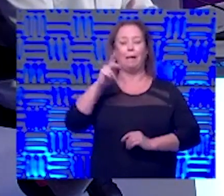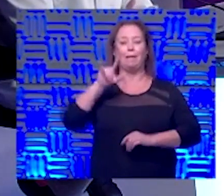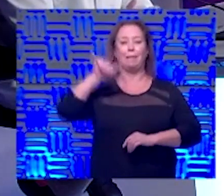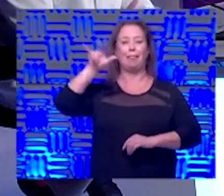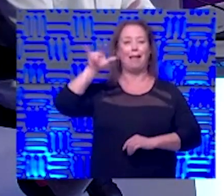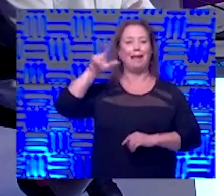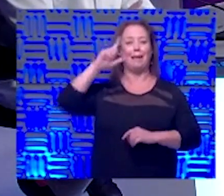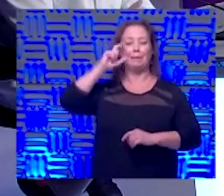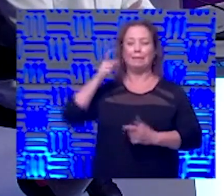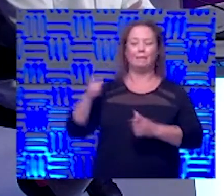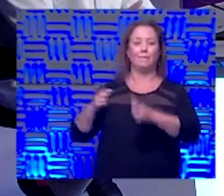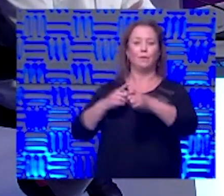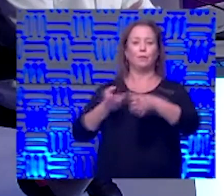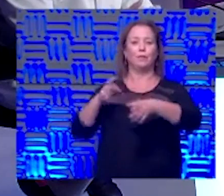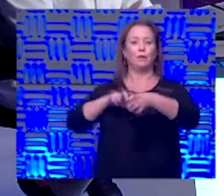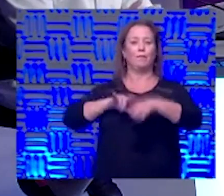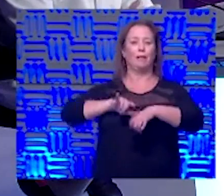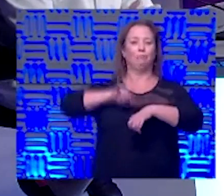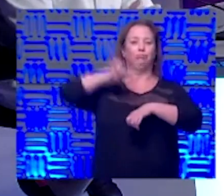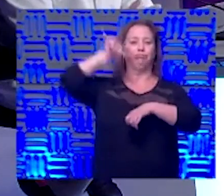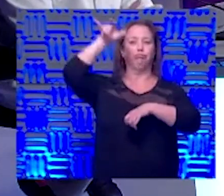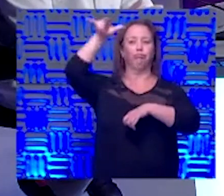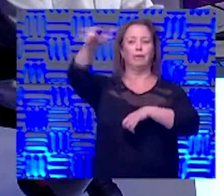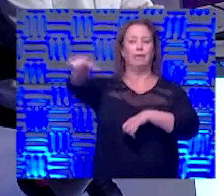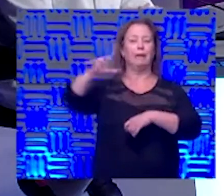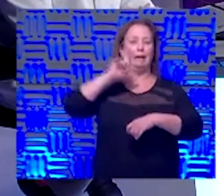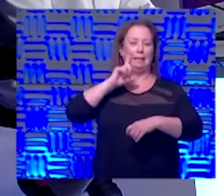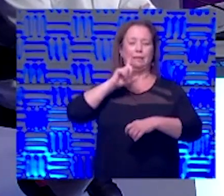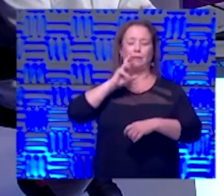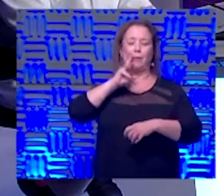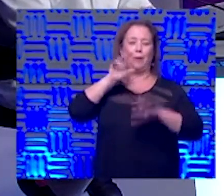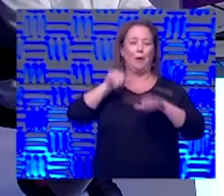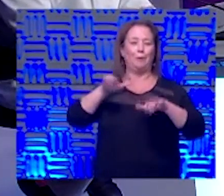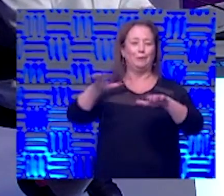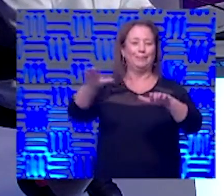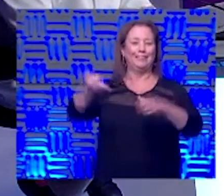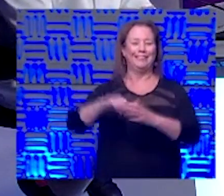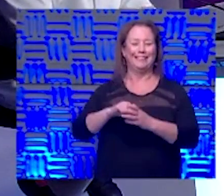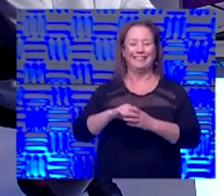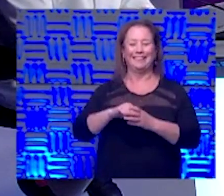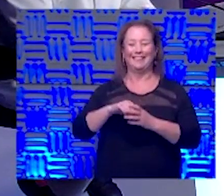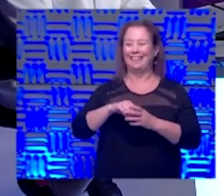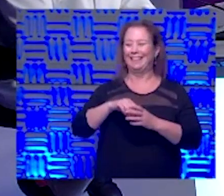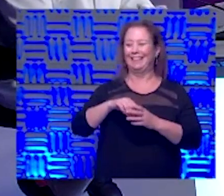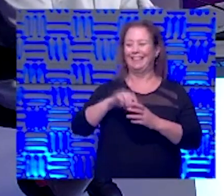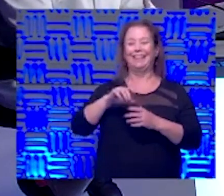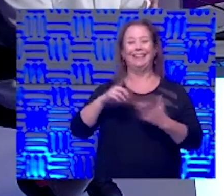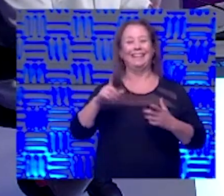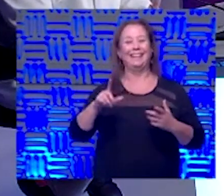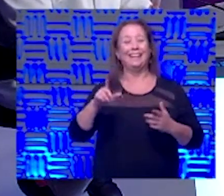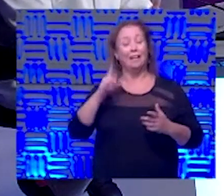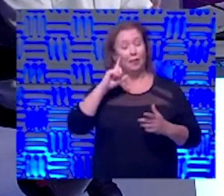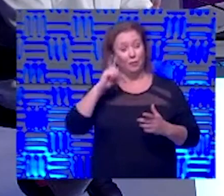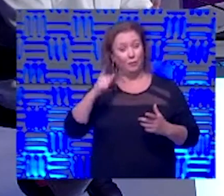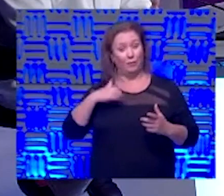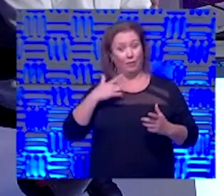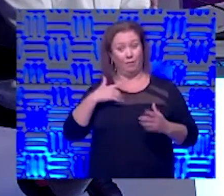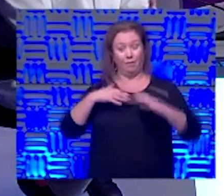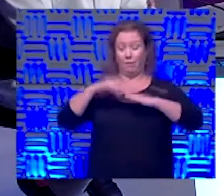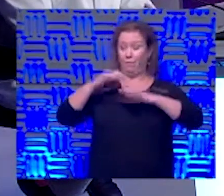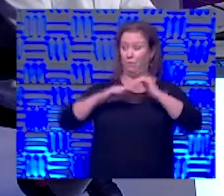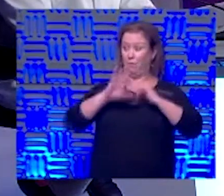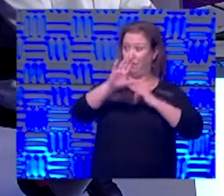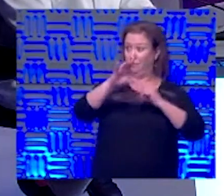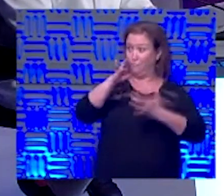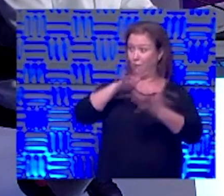first thing he's going to do, he's going to jump and fly somewhere. He does like to go across the oceans. He does like to go across the pond. And so what do you think? Are you comfortable with his